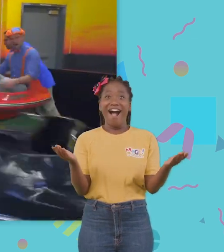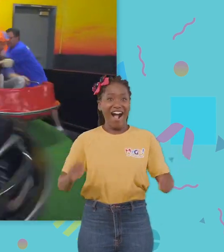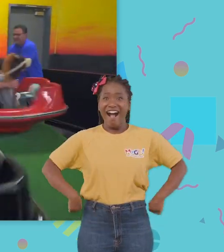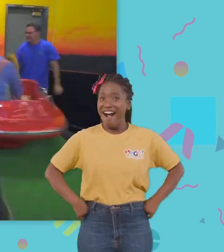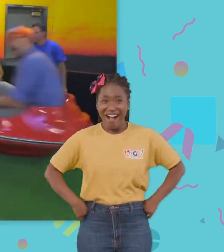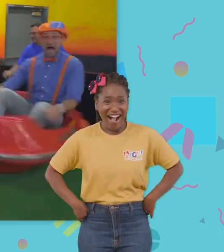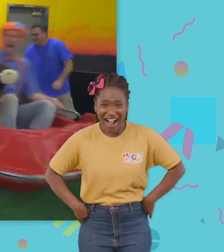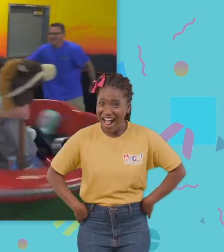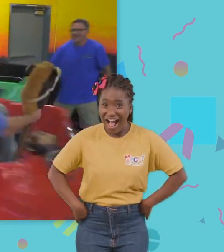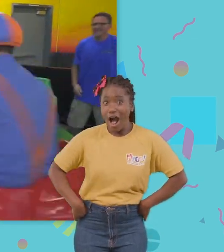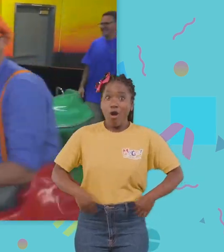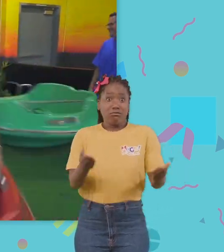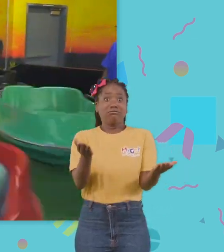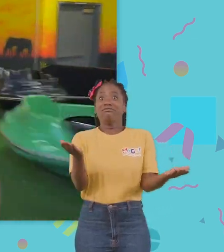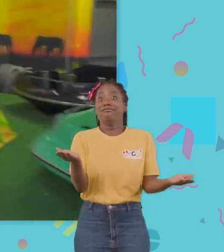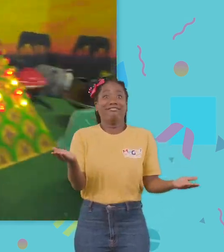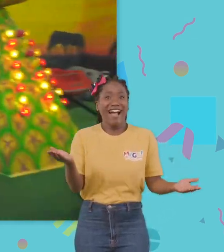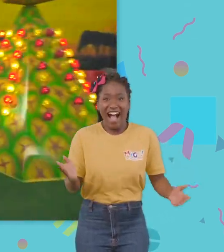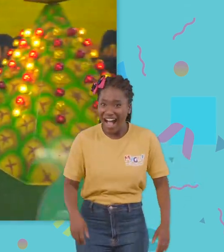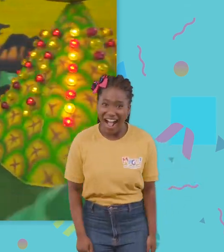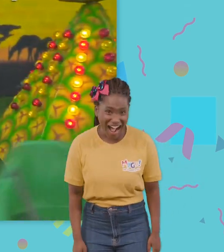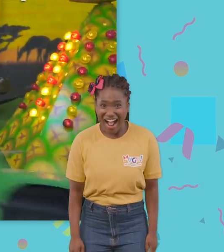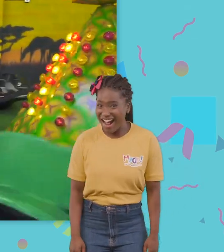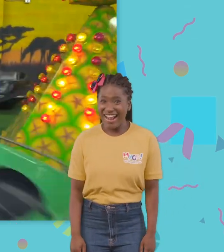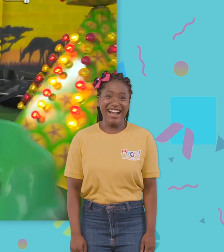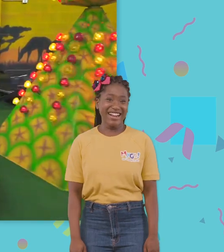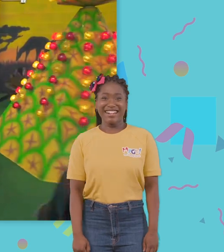whoa, whoa, whoa,